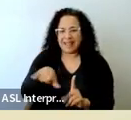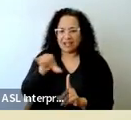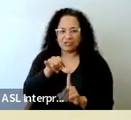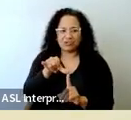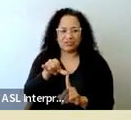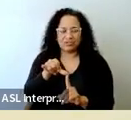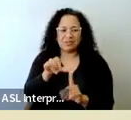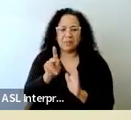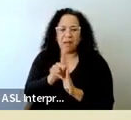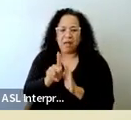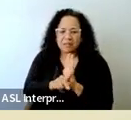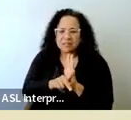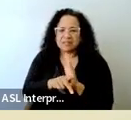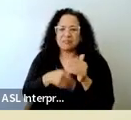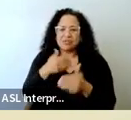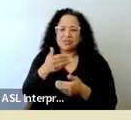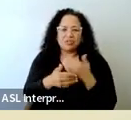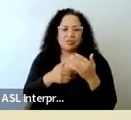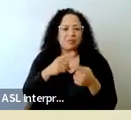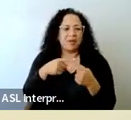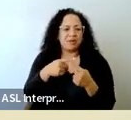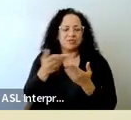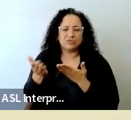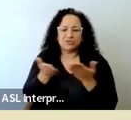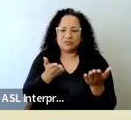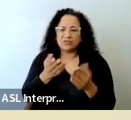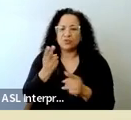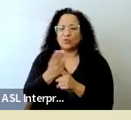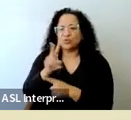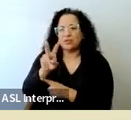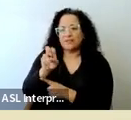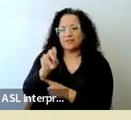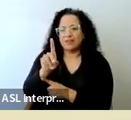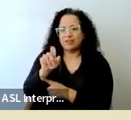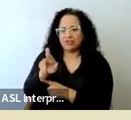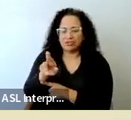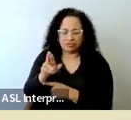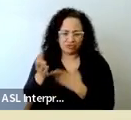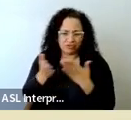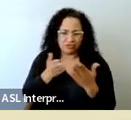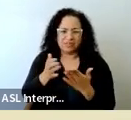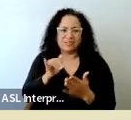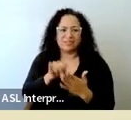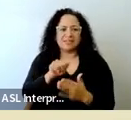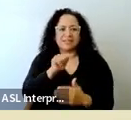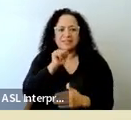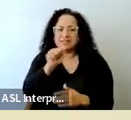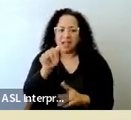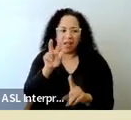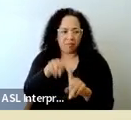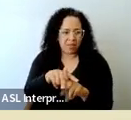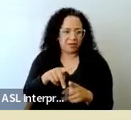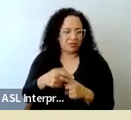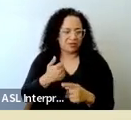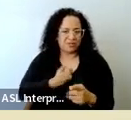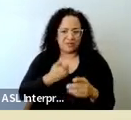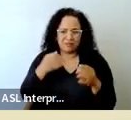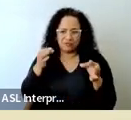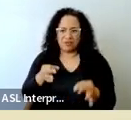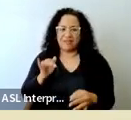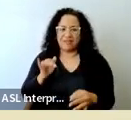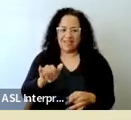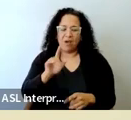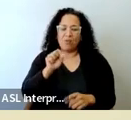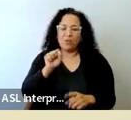policies and procedures around services, use of vendored services, that did not apply in self-determination. So that was a consistency across all